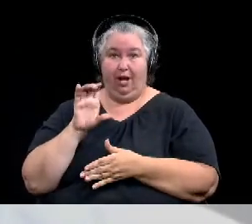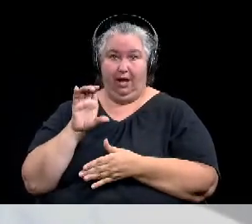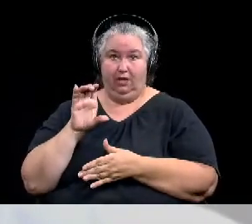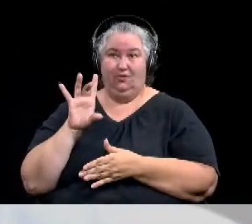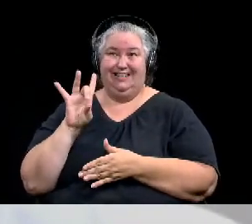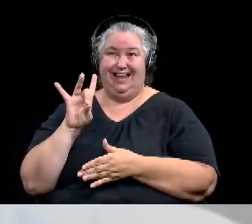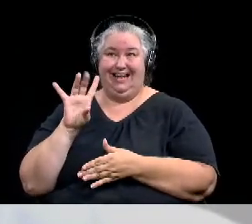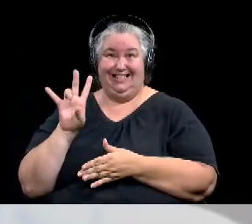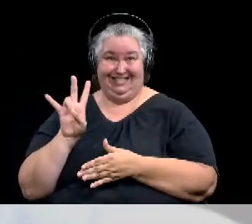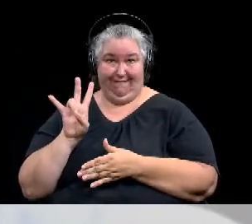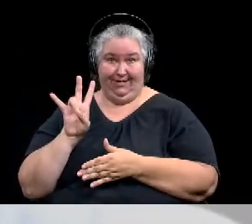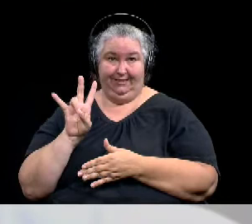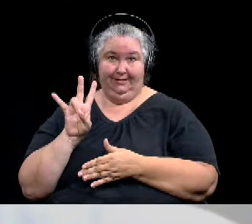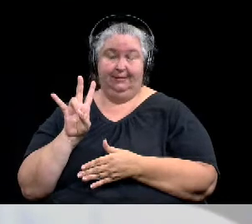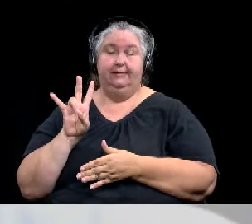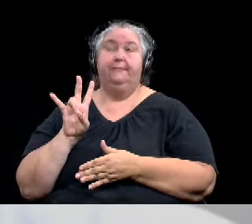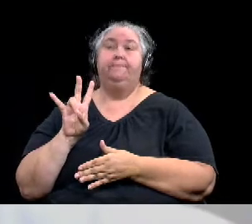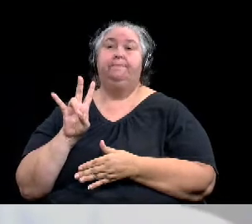9,187.